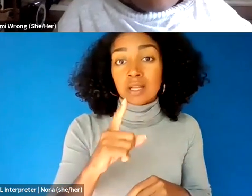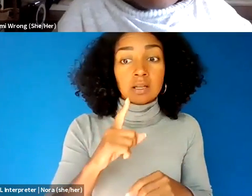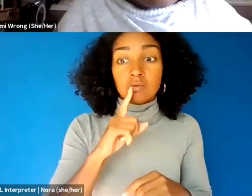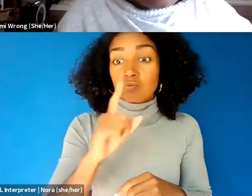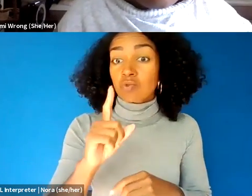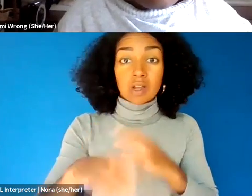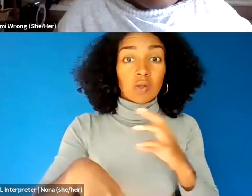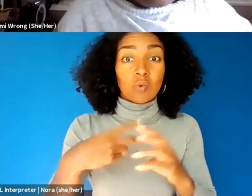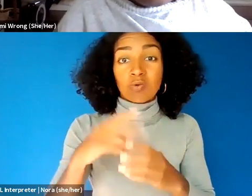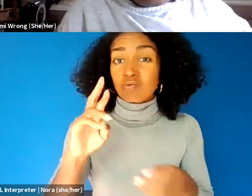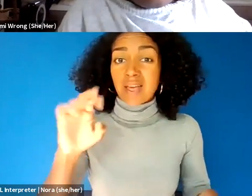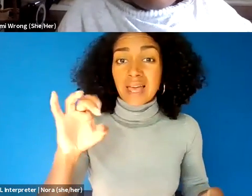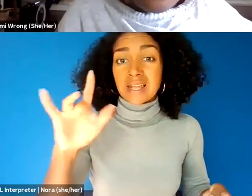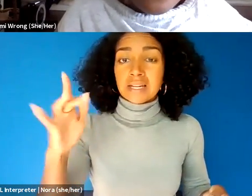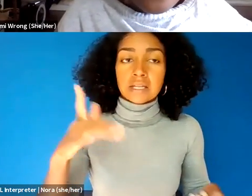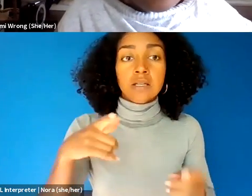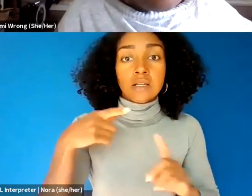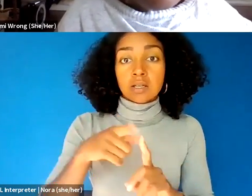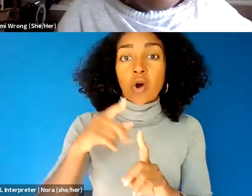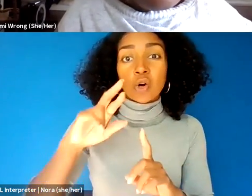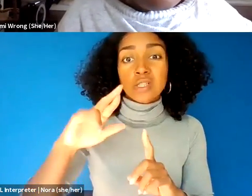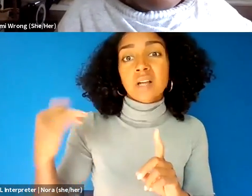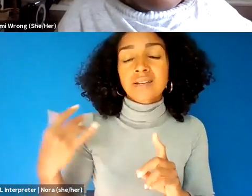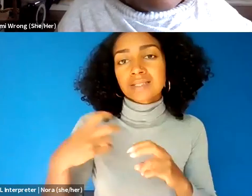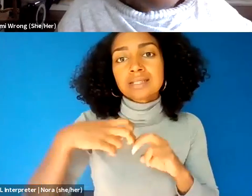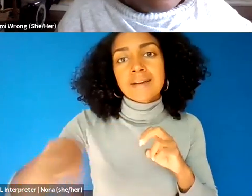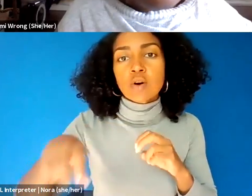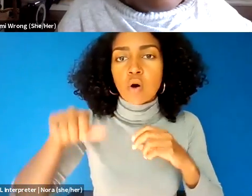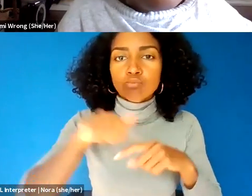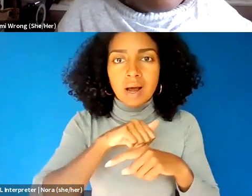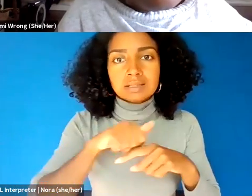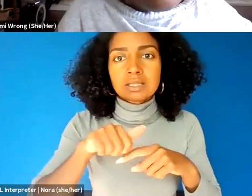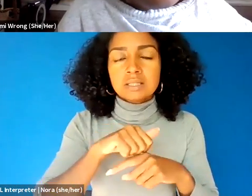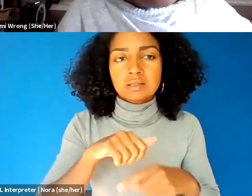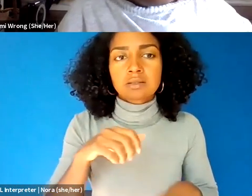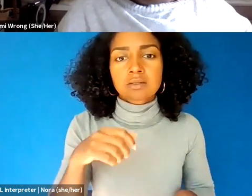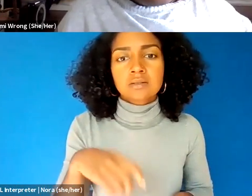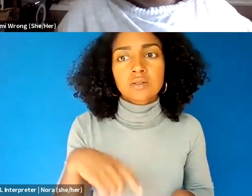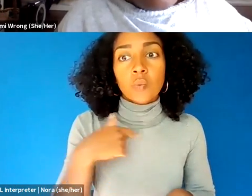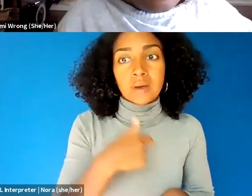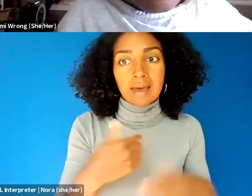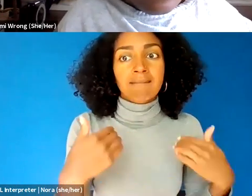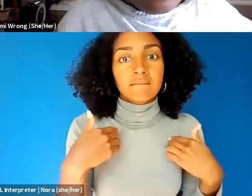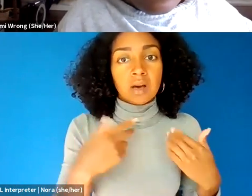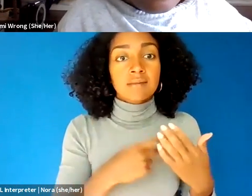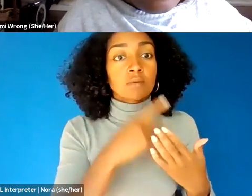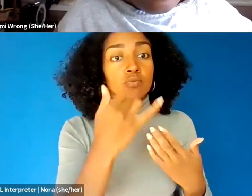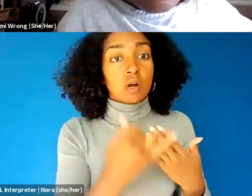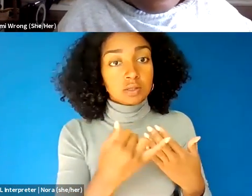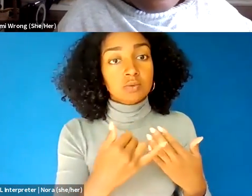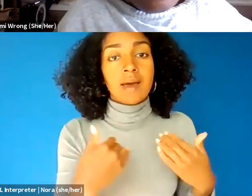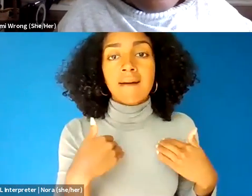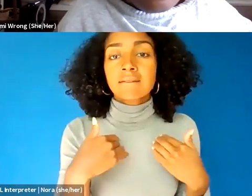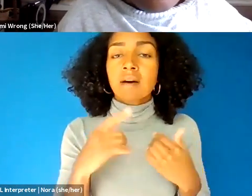difficult project or difficult practice. I mean, we have a project, we have a